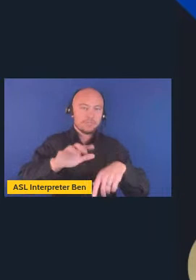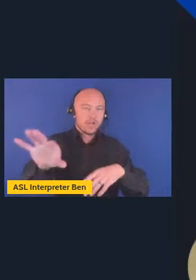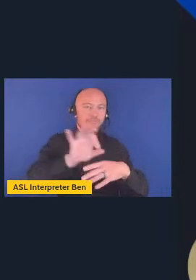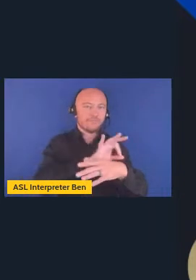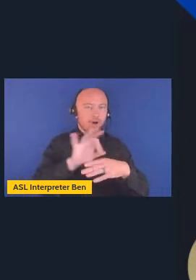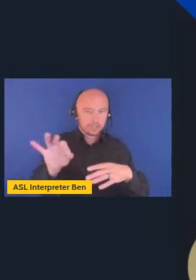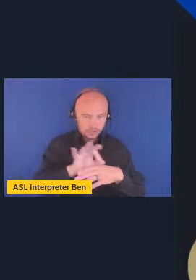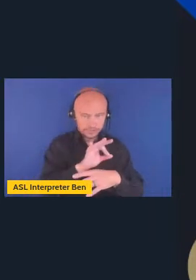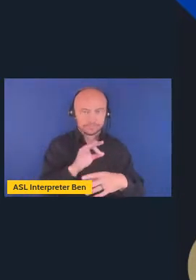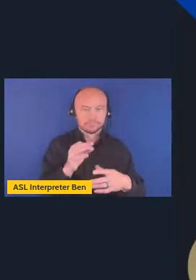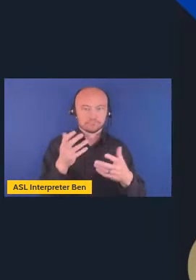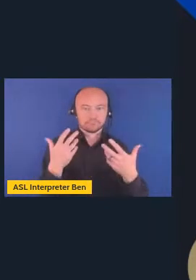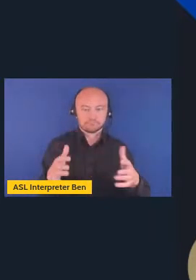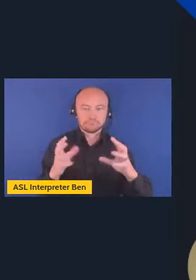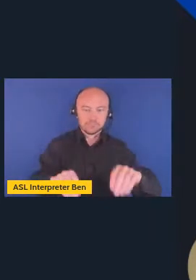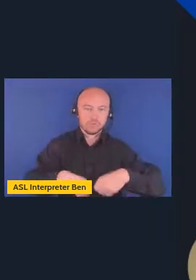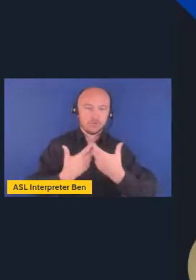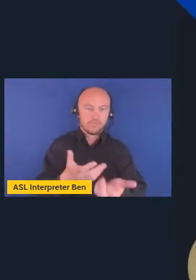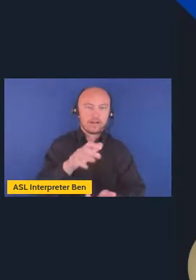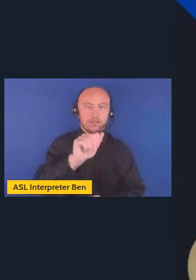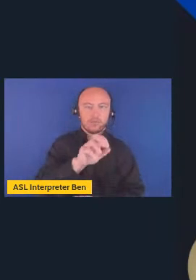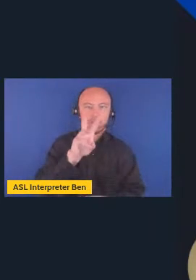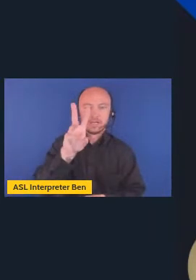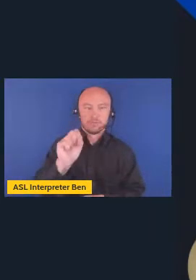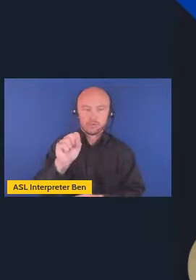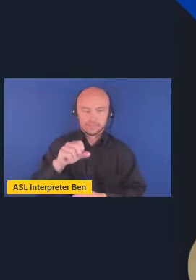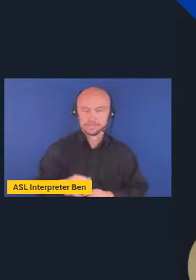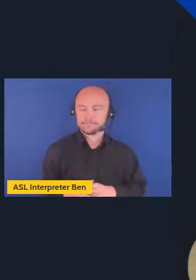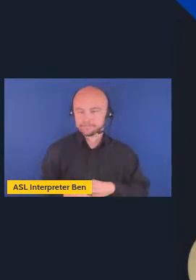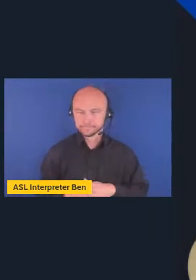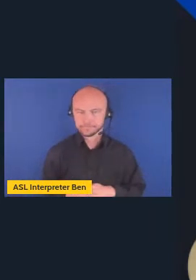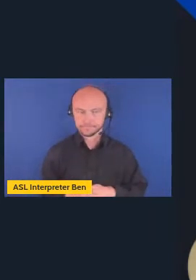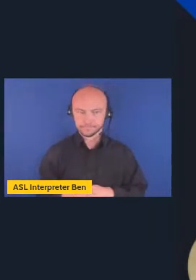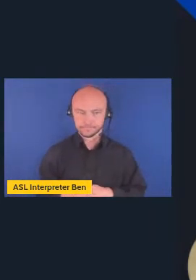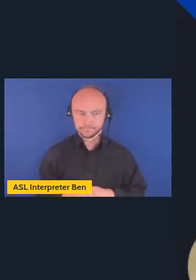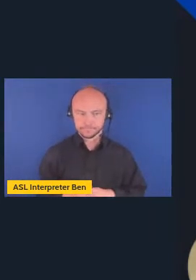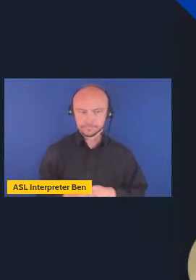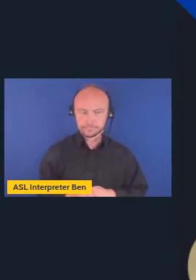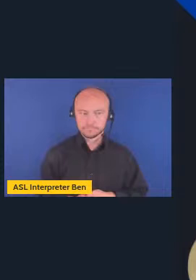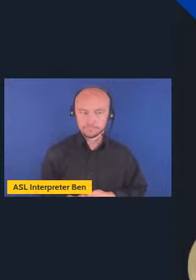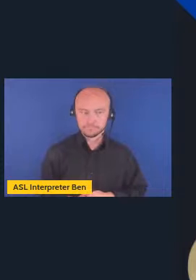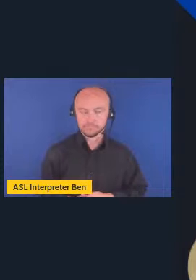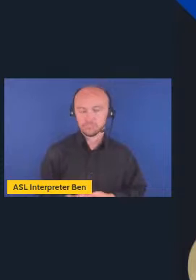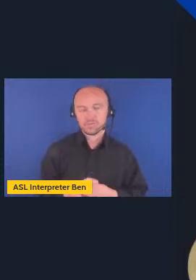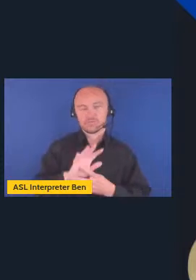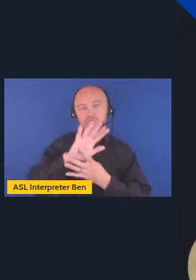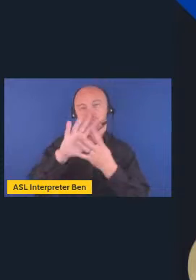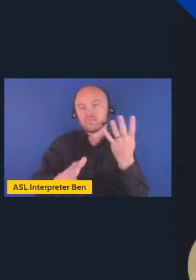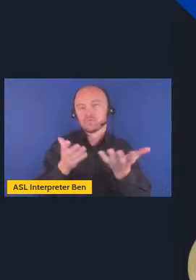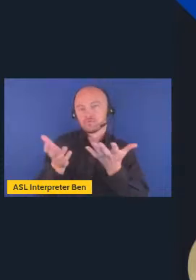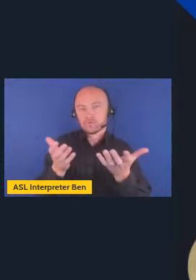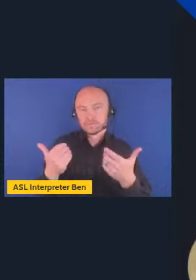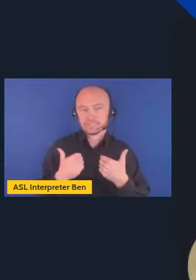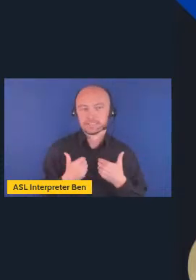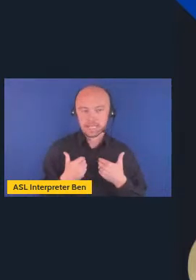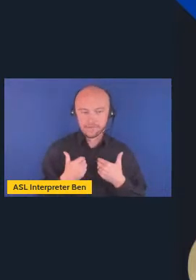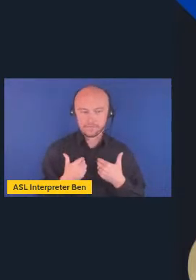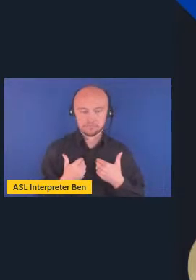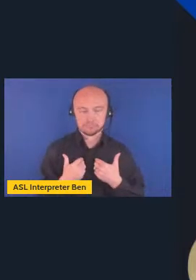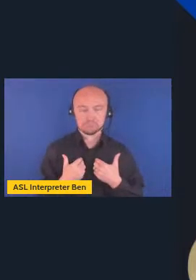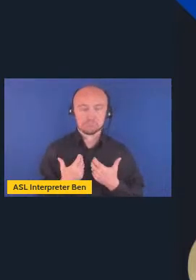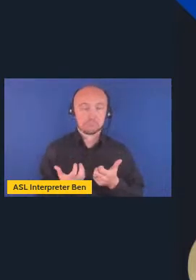that your provider, AWS, provides. So there's different types of serverless services. The most